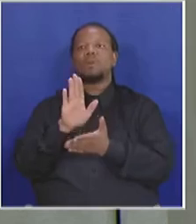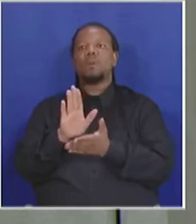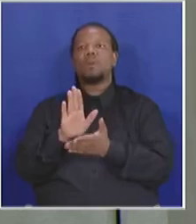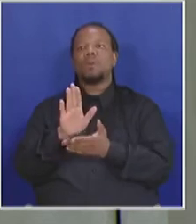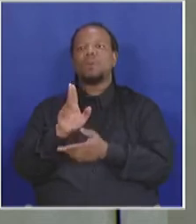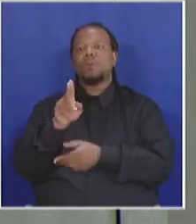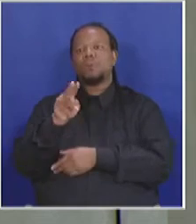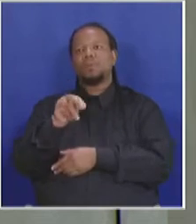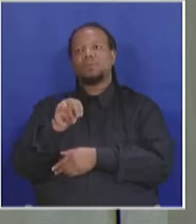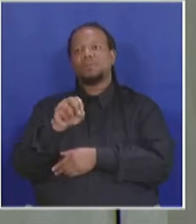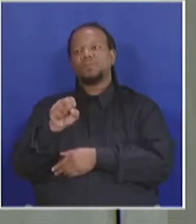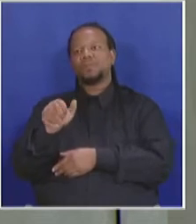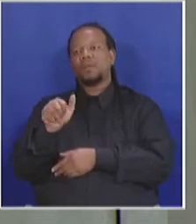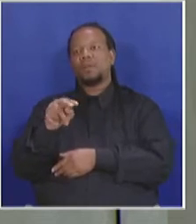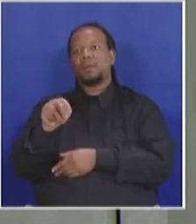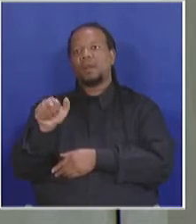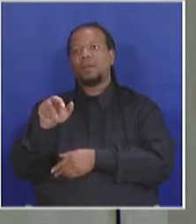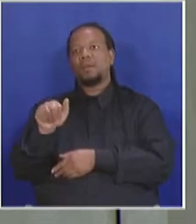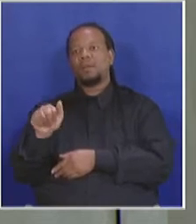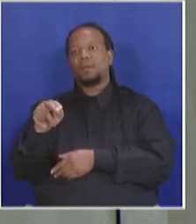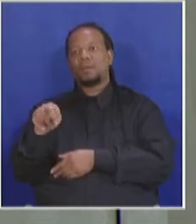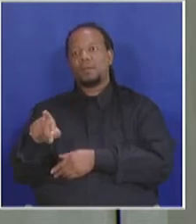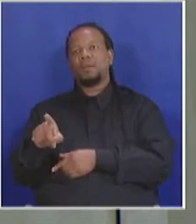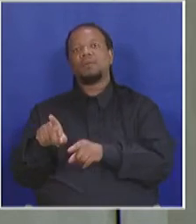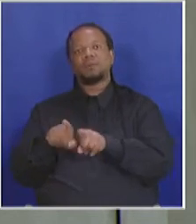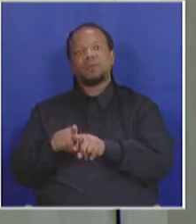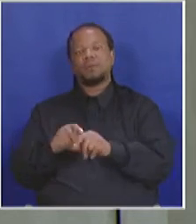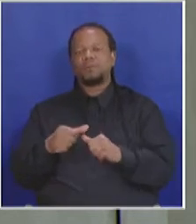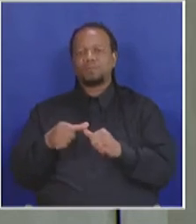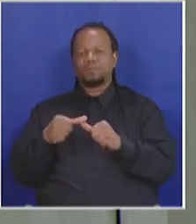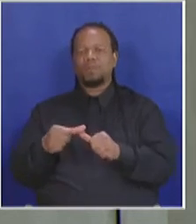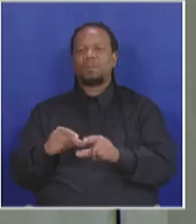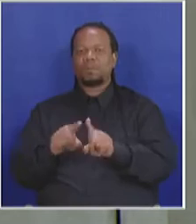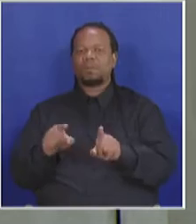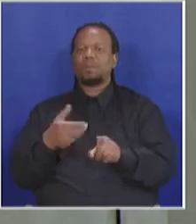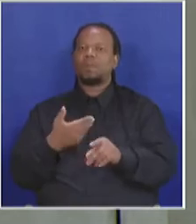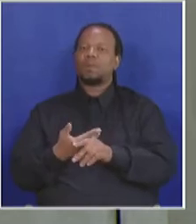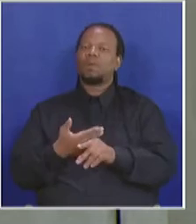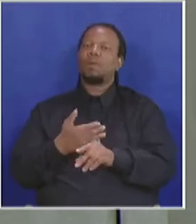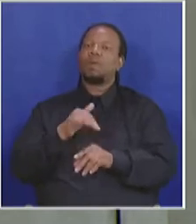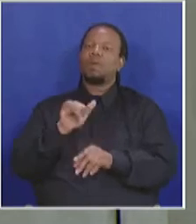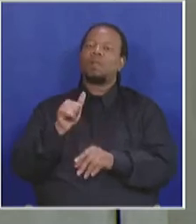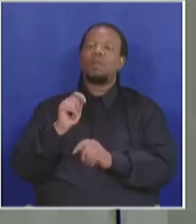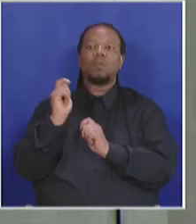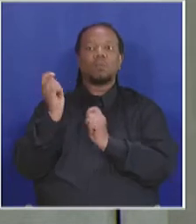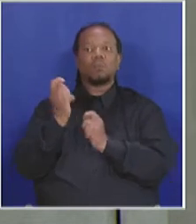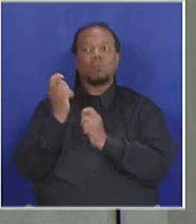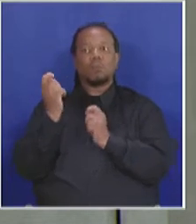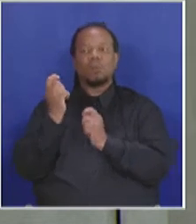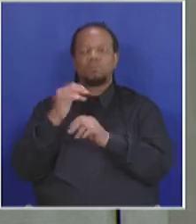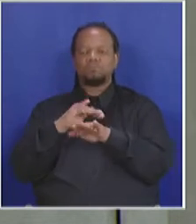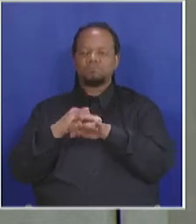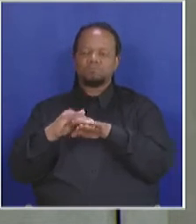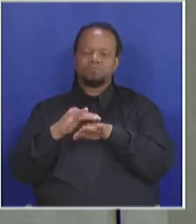for maintenance, refurbishment, and upgrade. We will also continue to implement our flagship rural road maintenance initiatives,